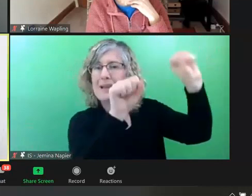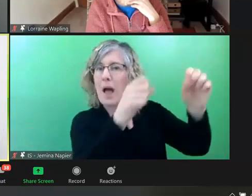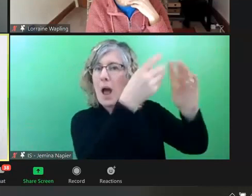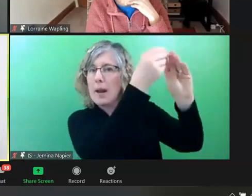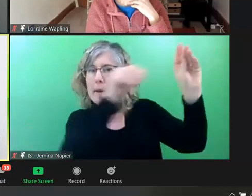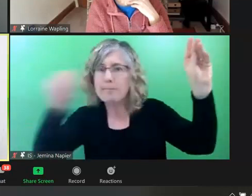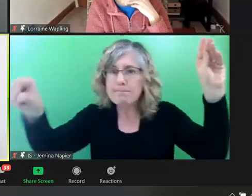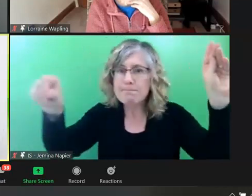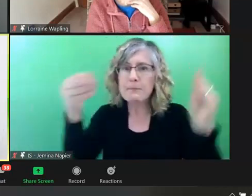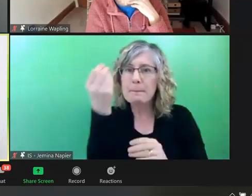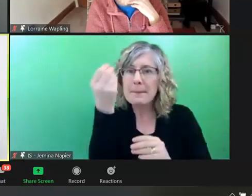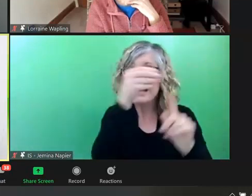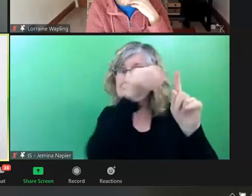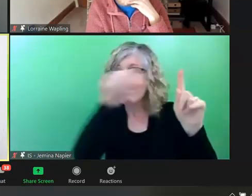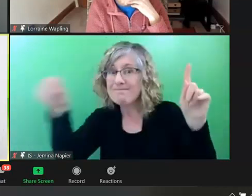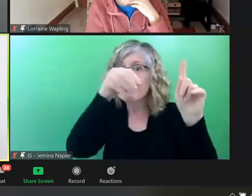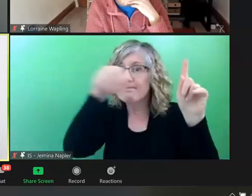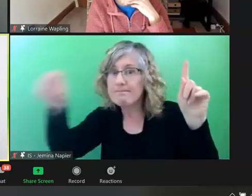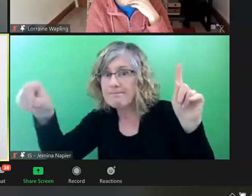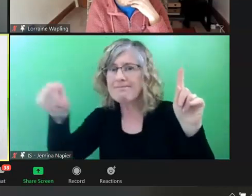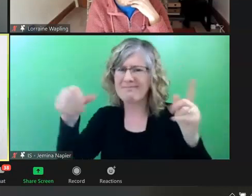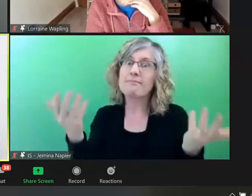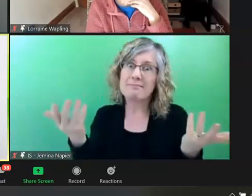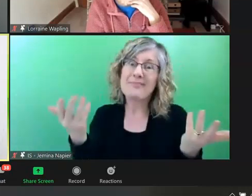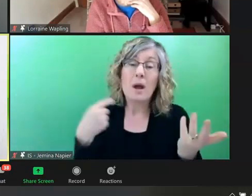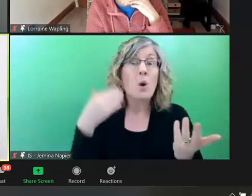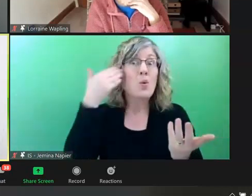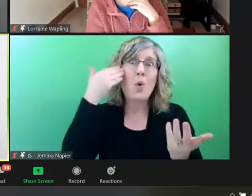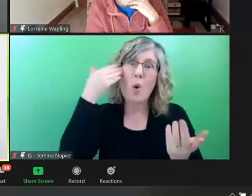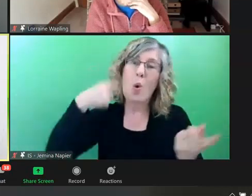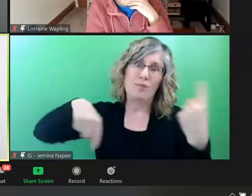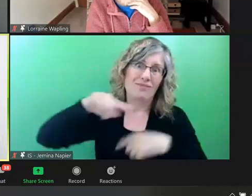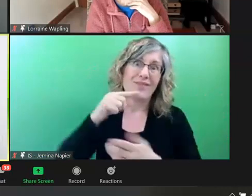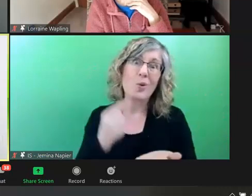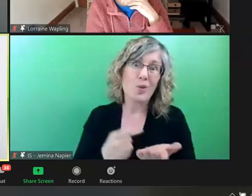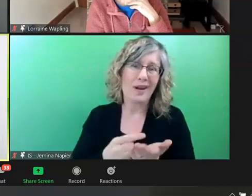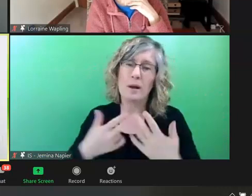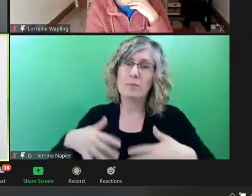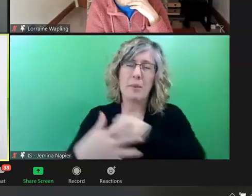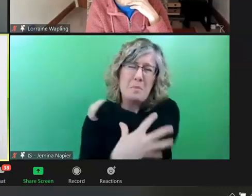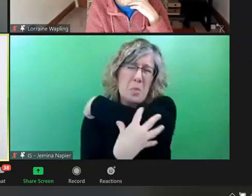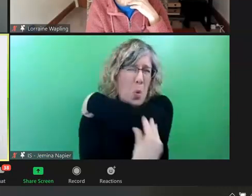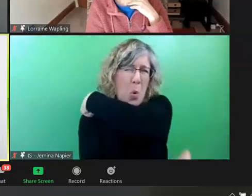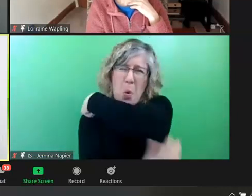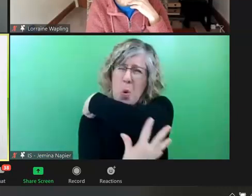Really, when we talk about poverty, it is real, it is true. Very few parents have